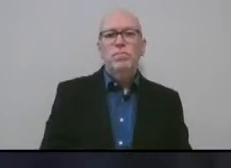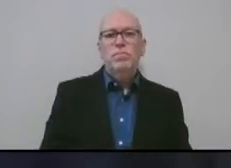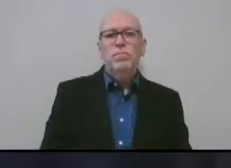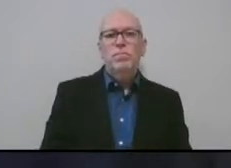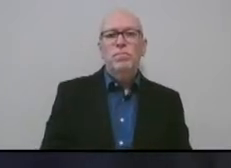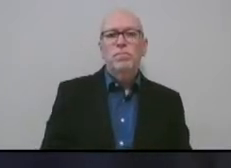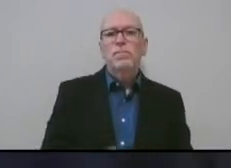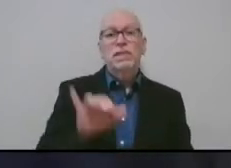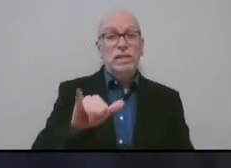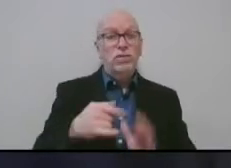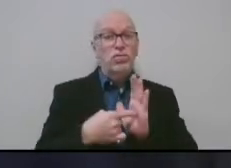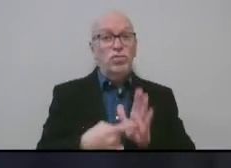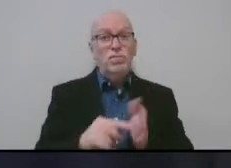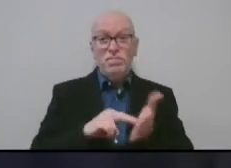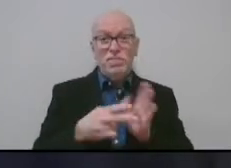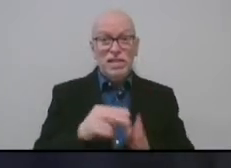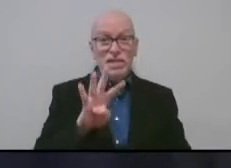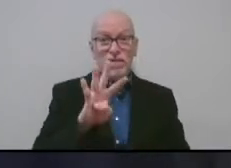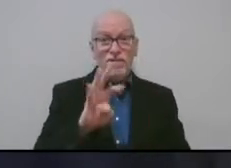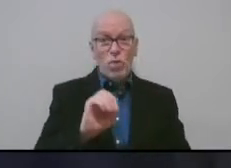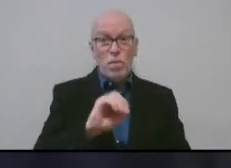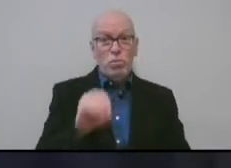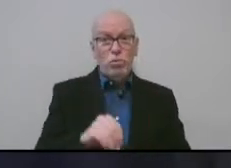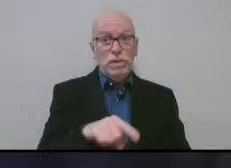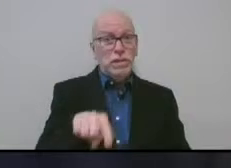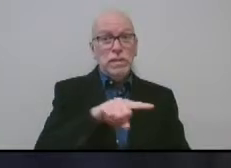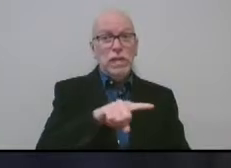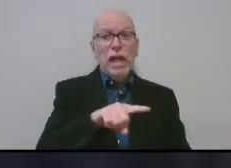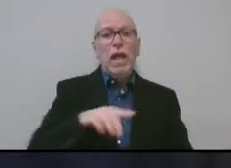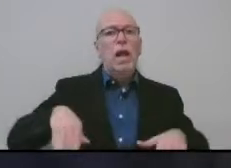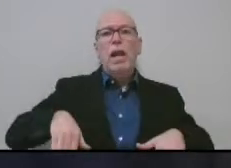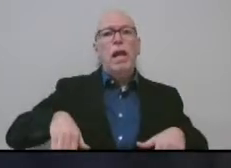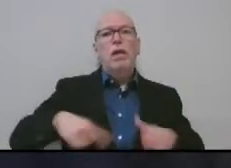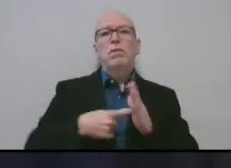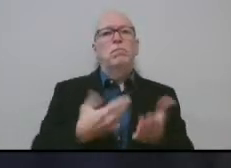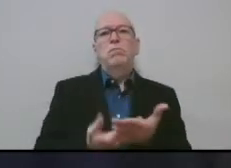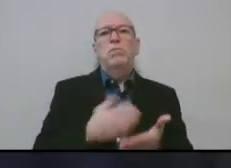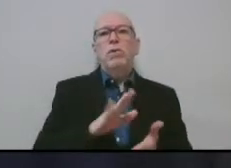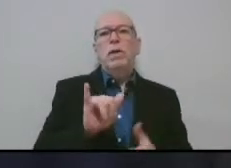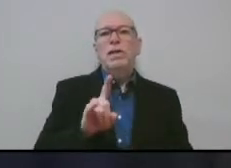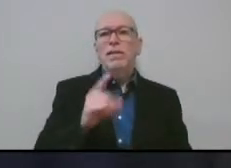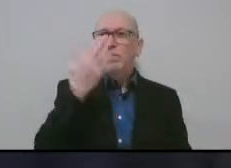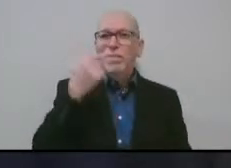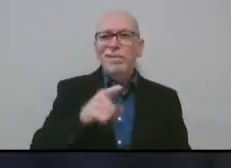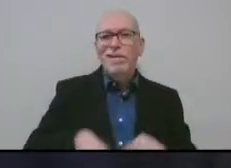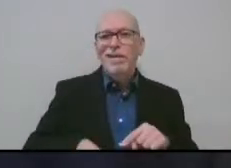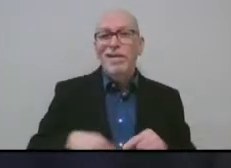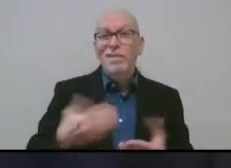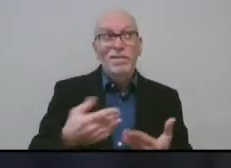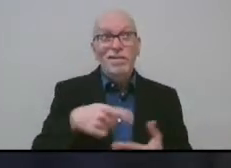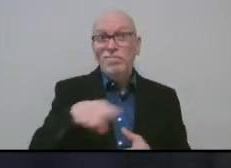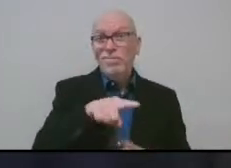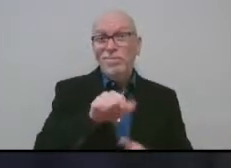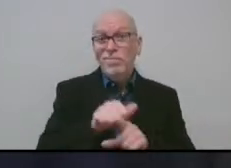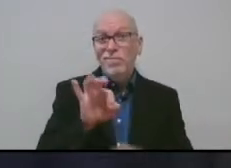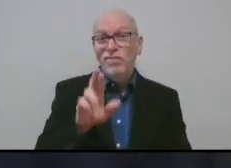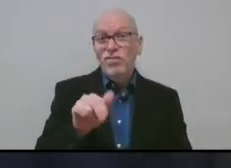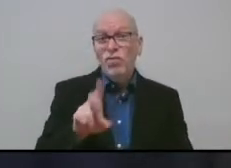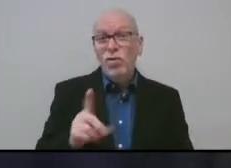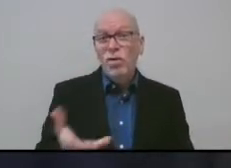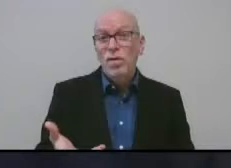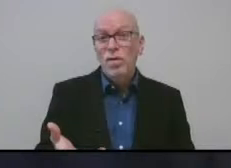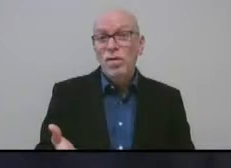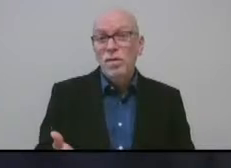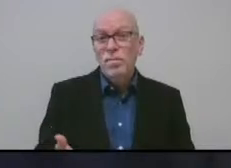that the 40% who never verified their identity can't because they may be fraudsters. Of